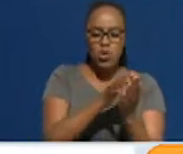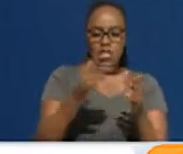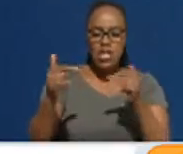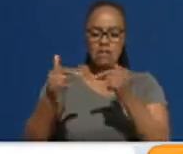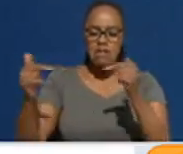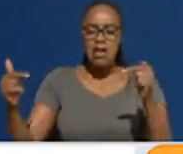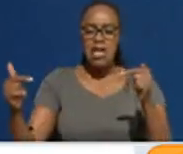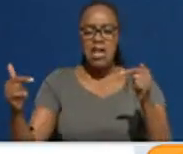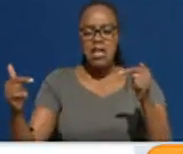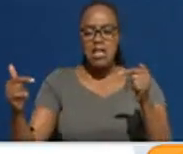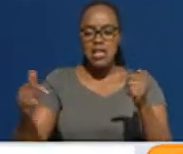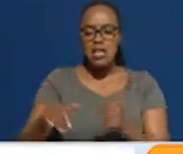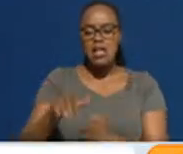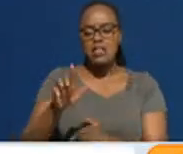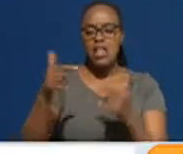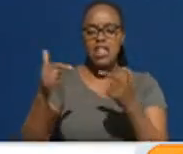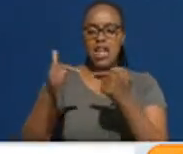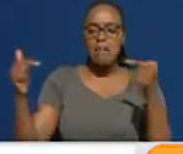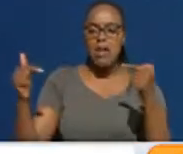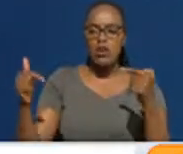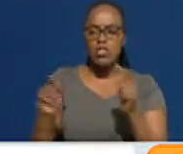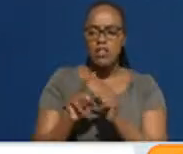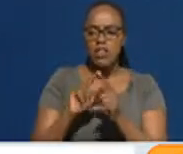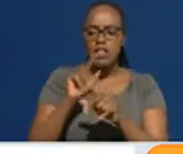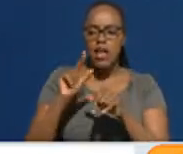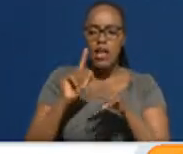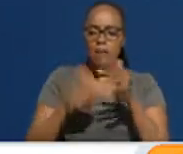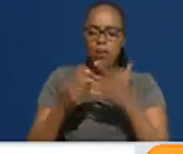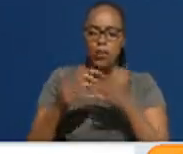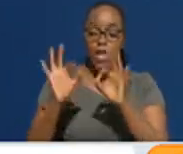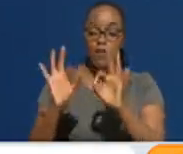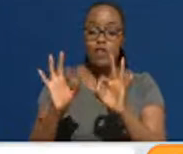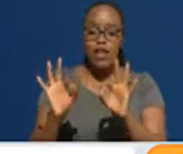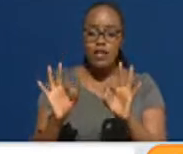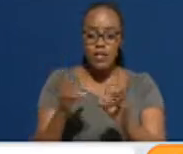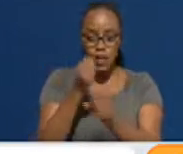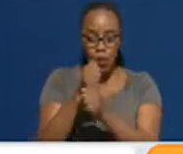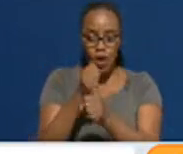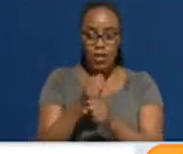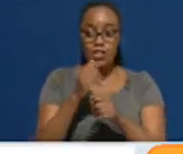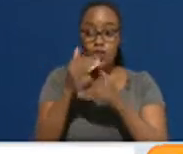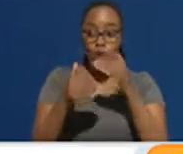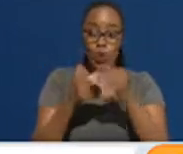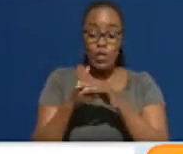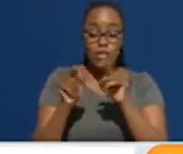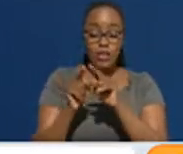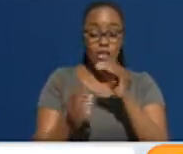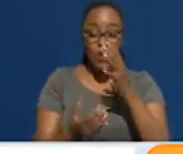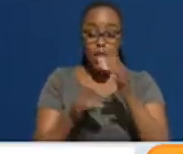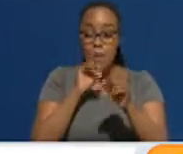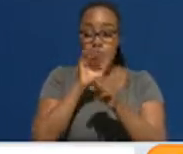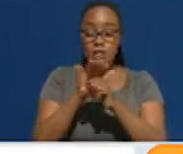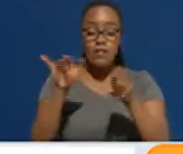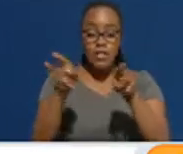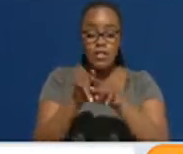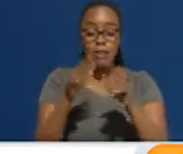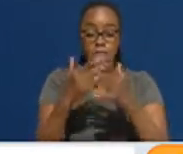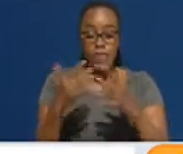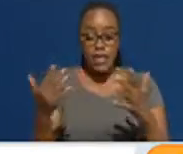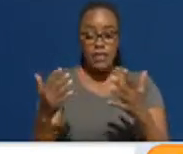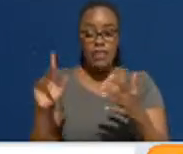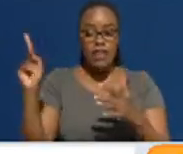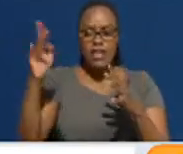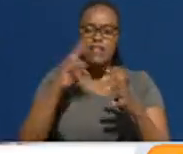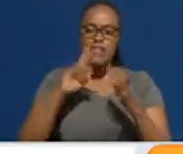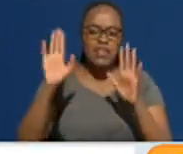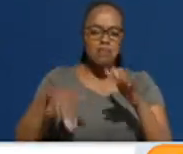you know liberals etc. It's about efficacy, but all of us are almost promising the same thing. It's about efficacy. So Kenyans